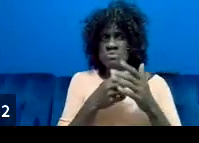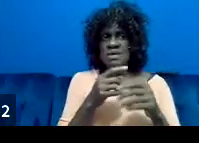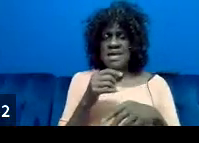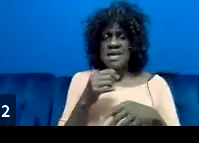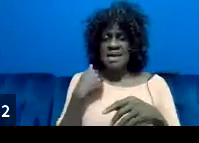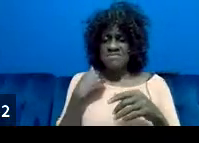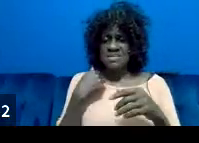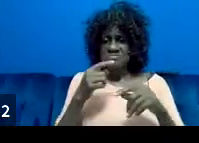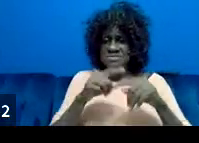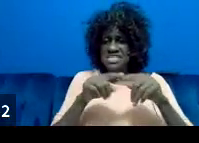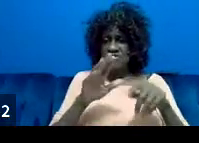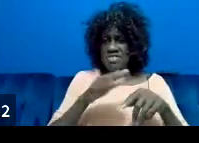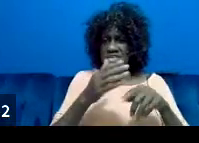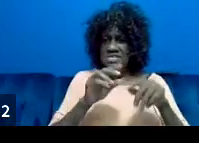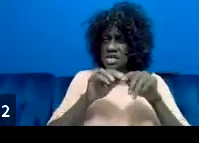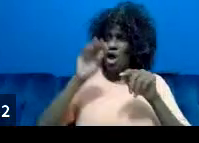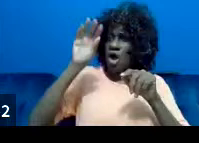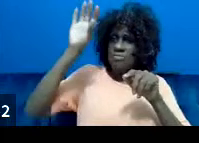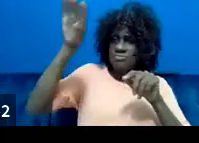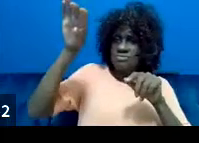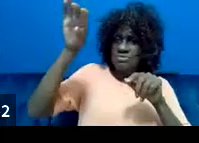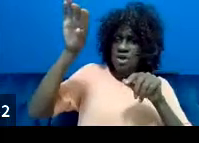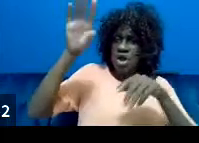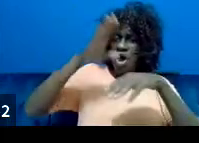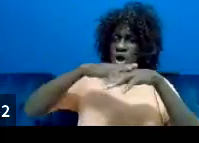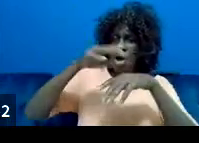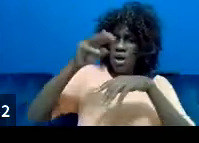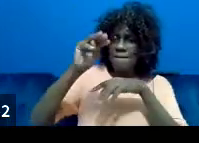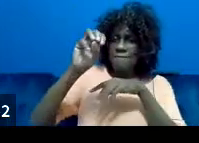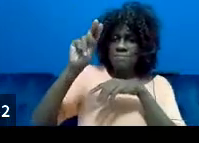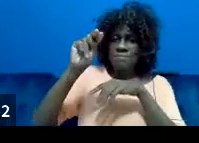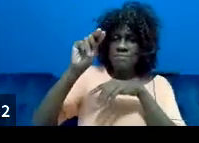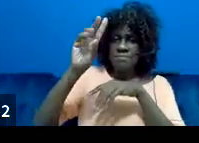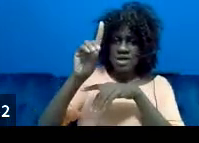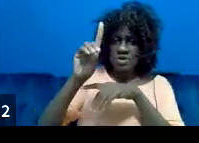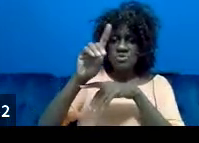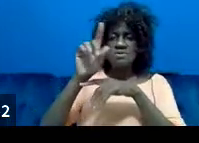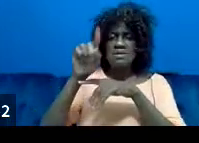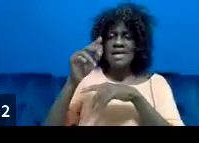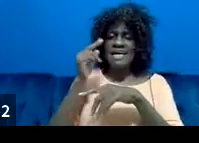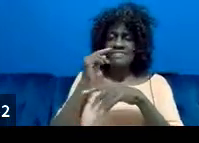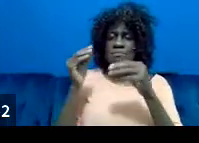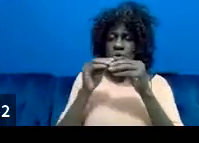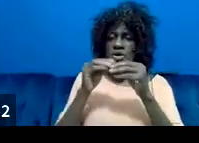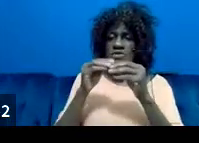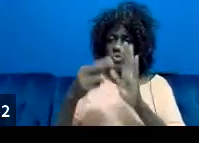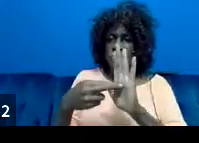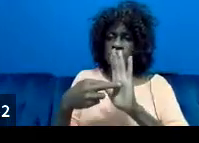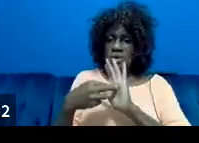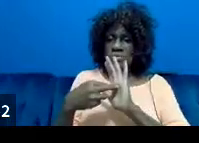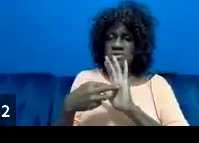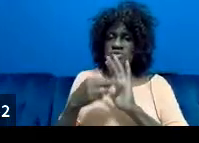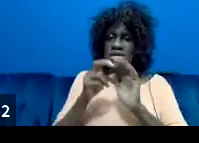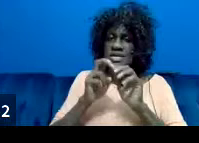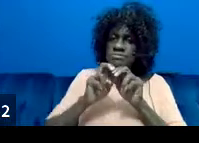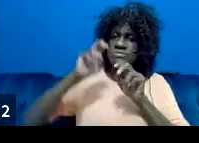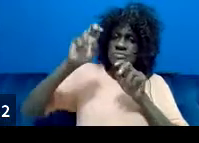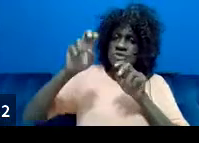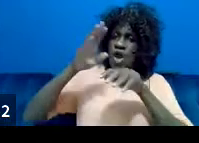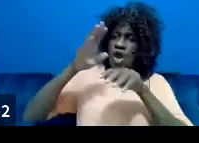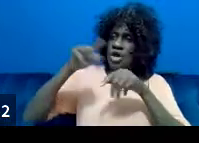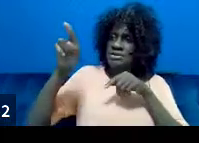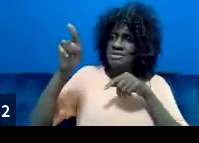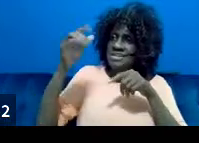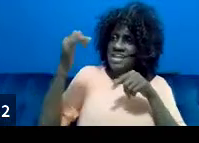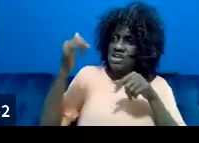up on top of the mound, then I think you're looking at more of a requirement to get onto the mound, because now you